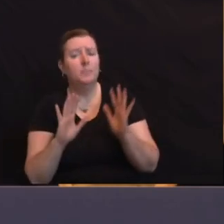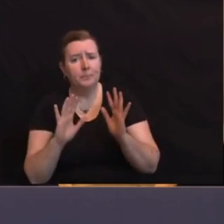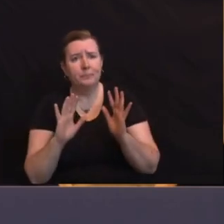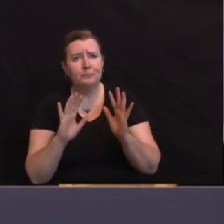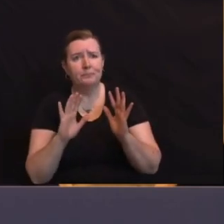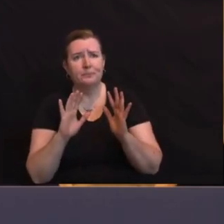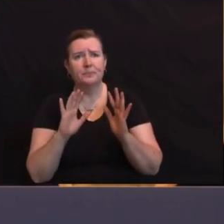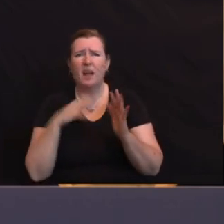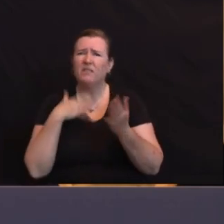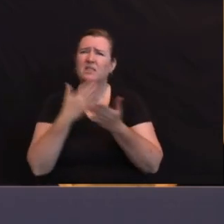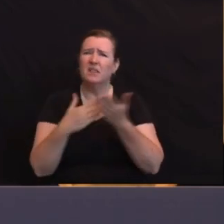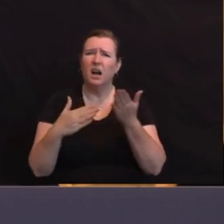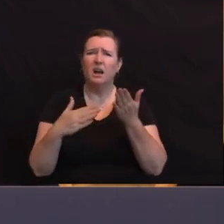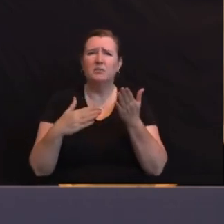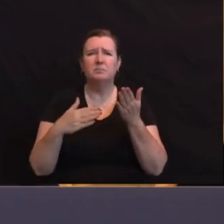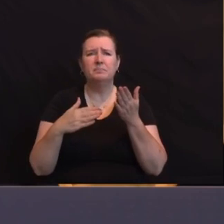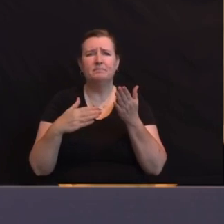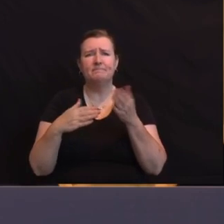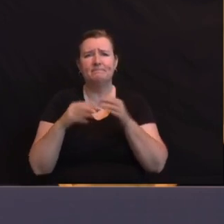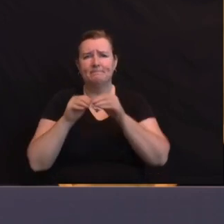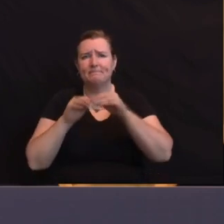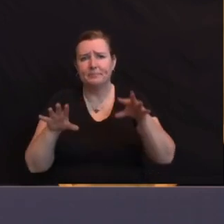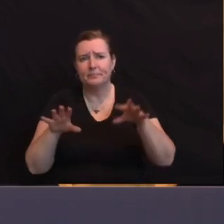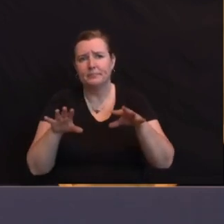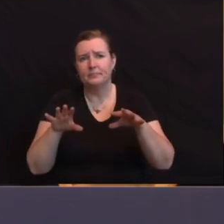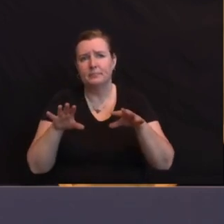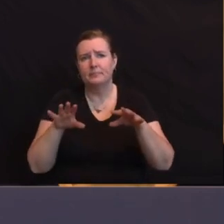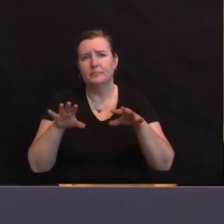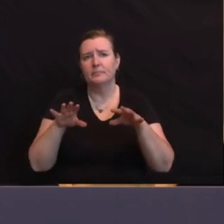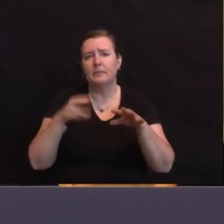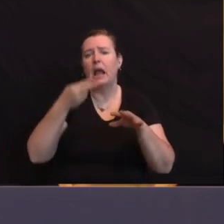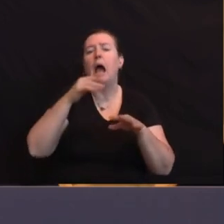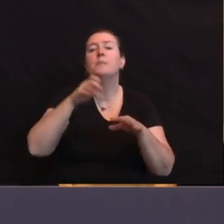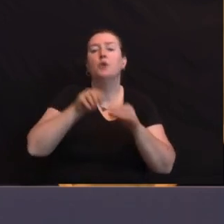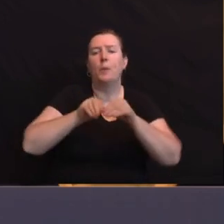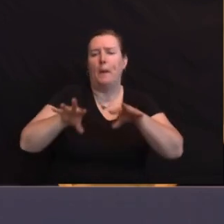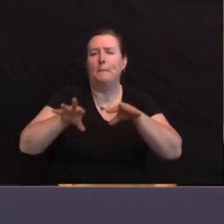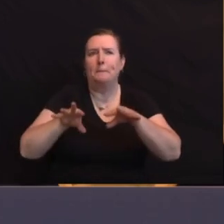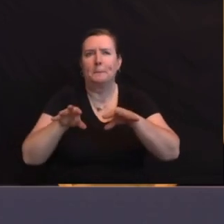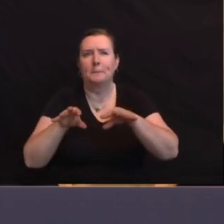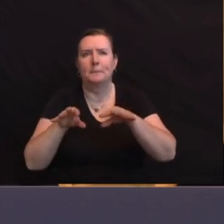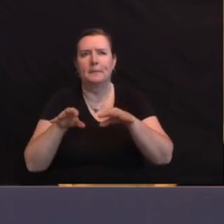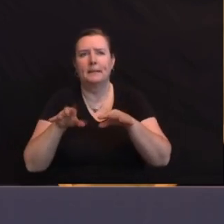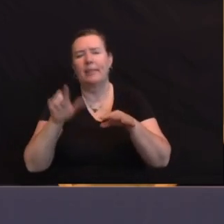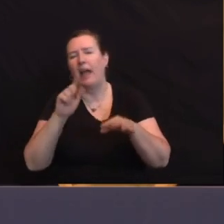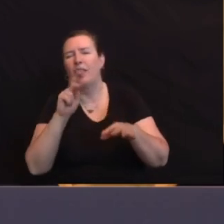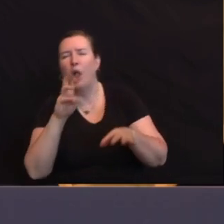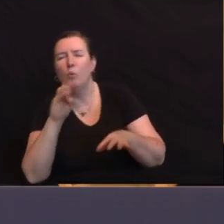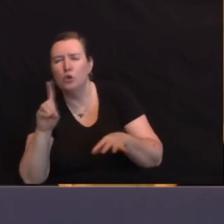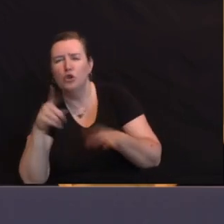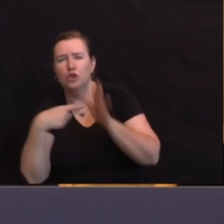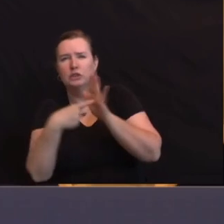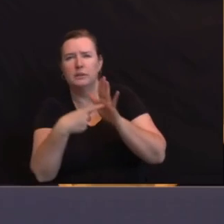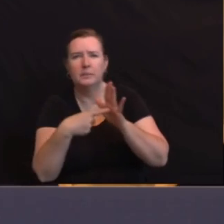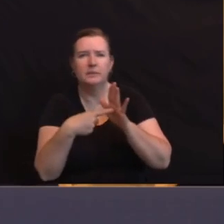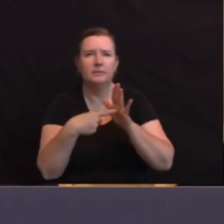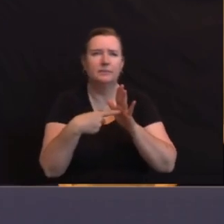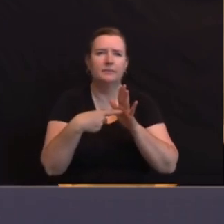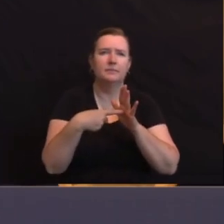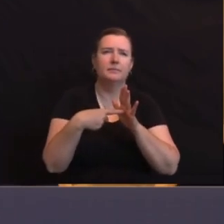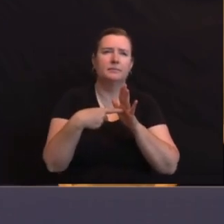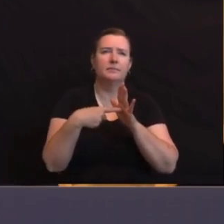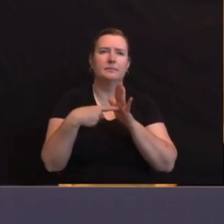that we've seen in places like Lakewood or at Monmouth University or Rowan, the modeling suggested at a certain